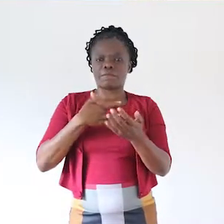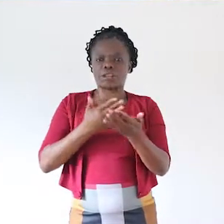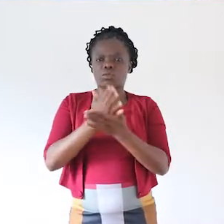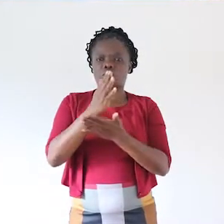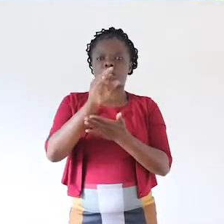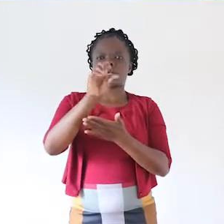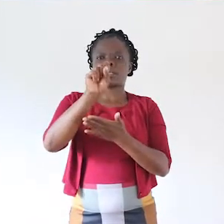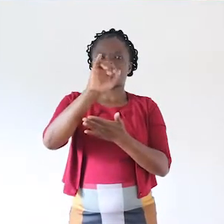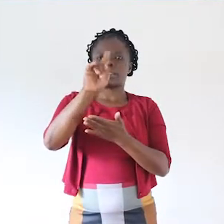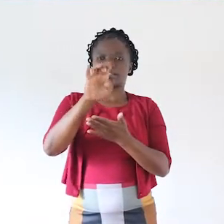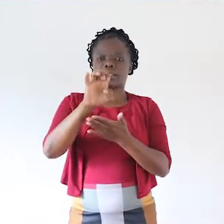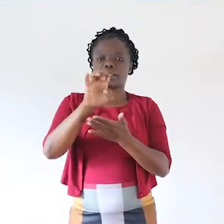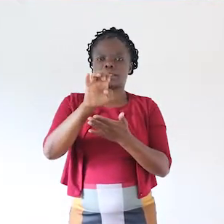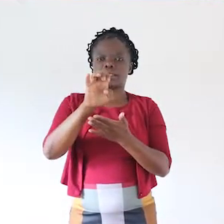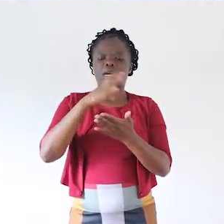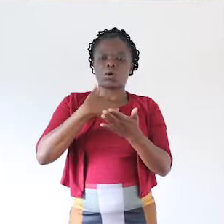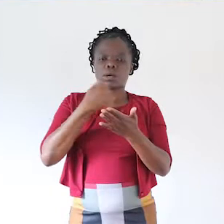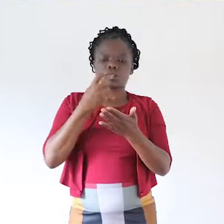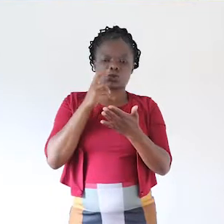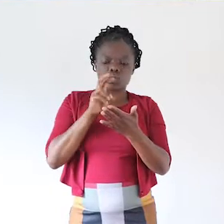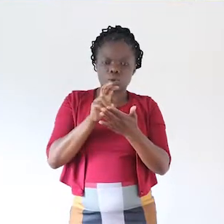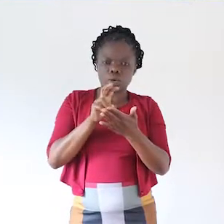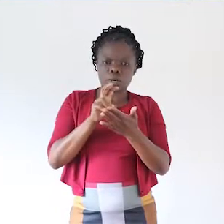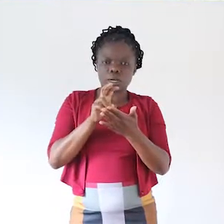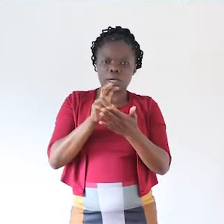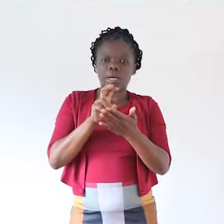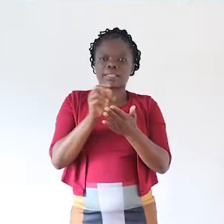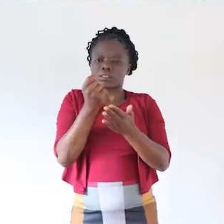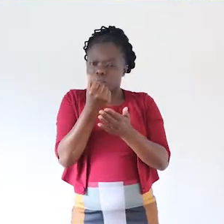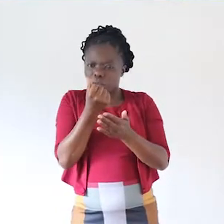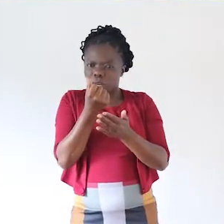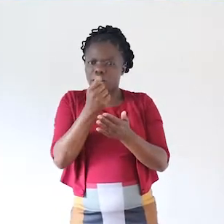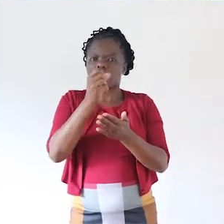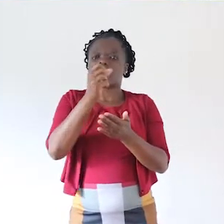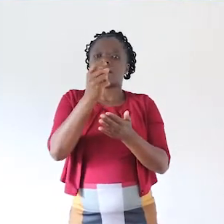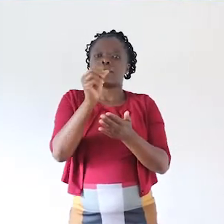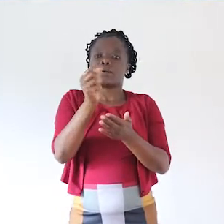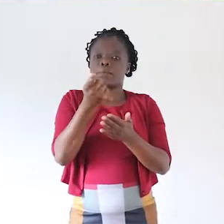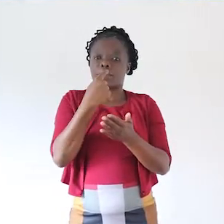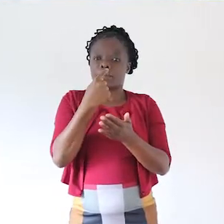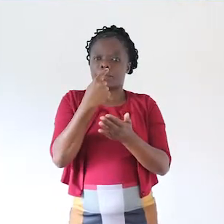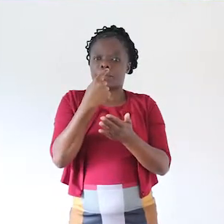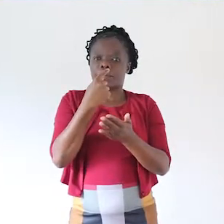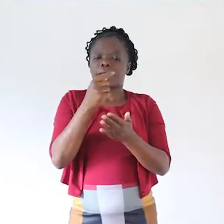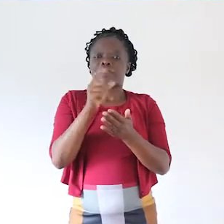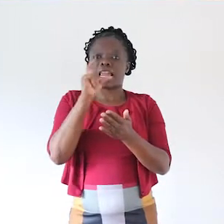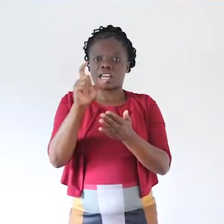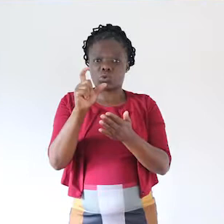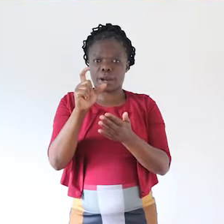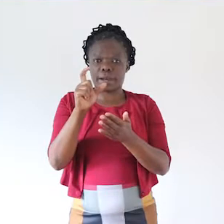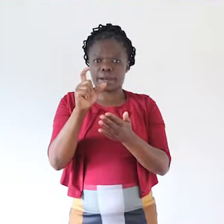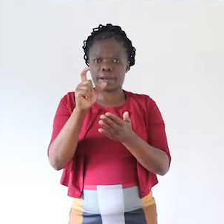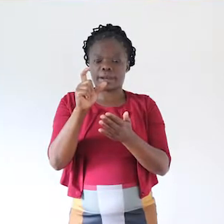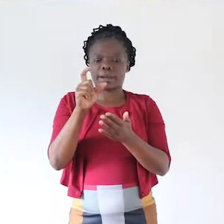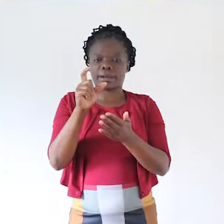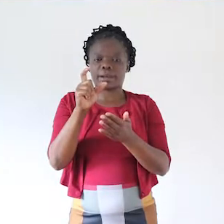size. Feel the size. I want to look at the small one. Feel the size, the small one, the large